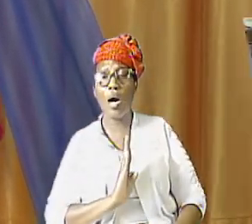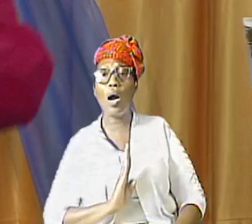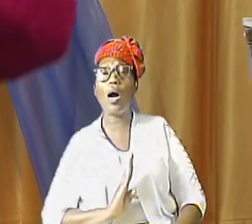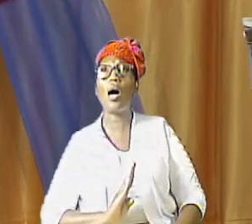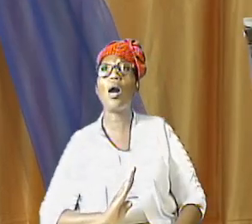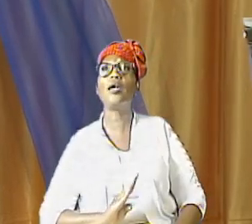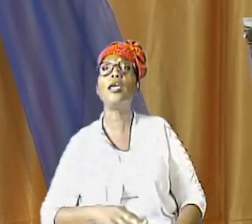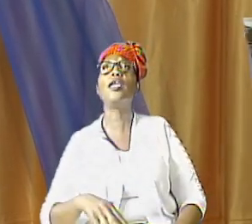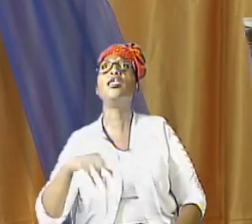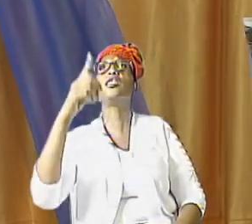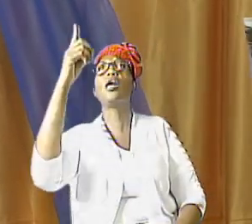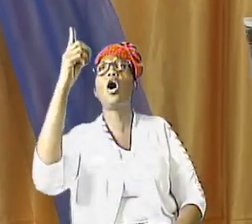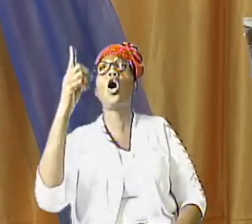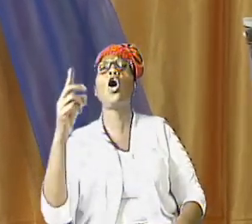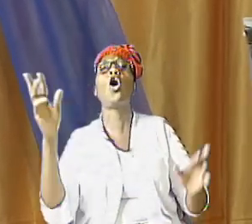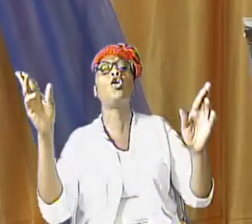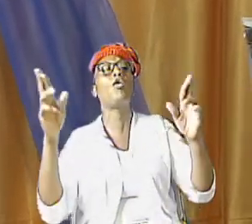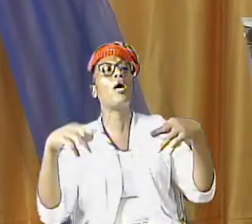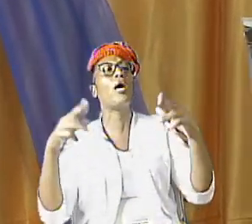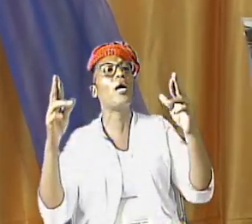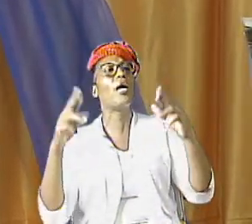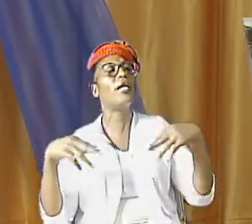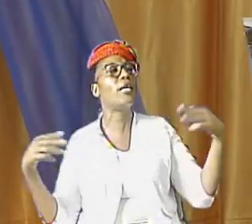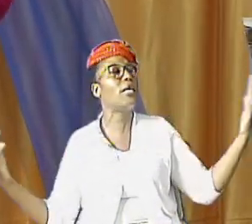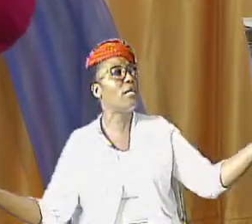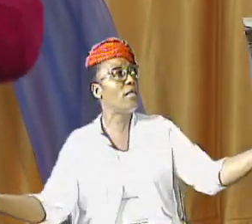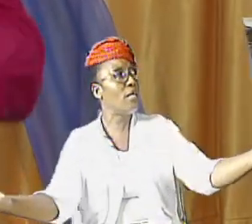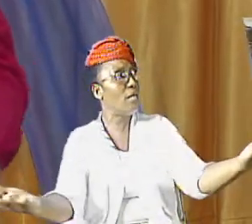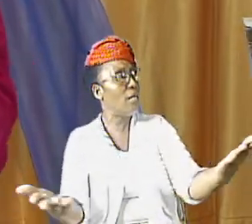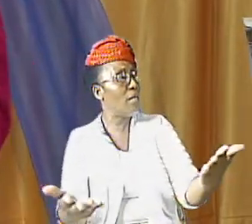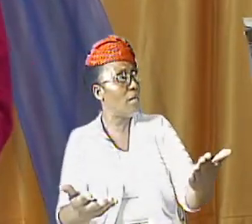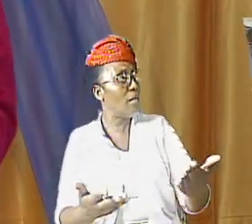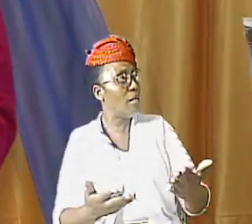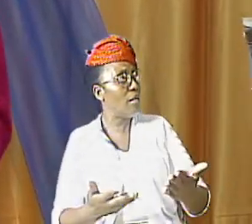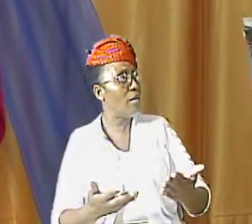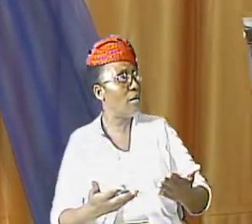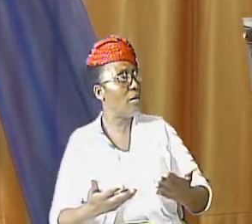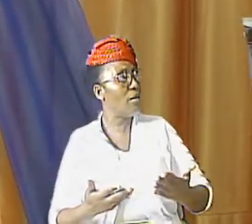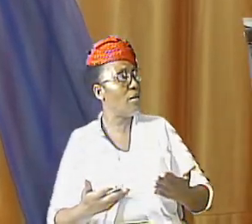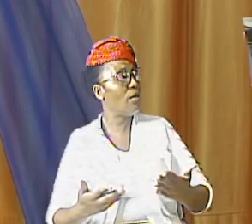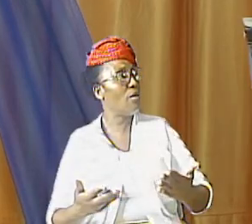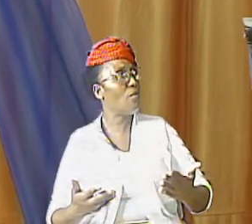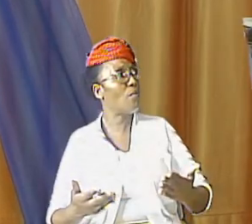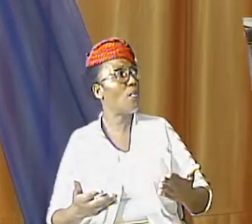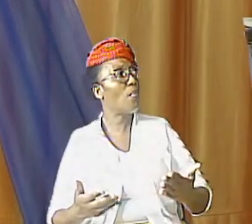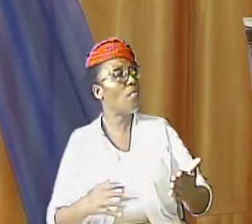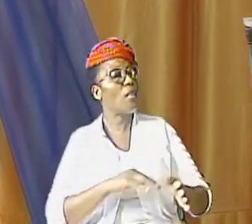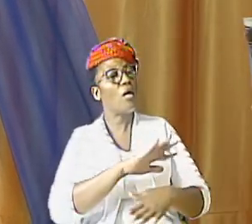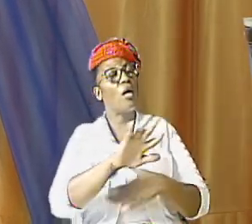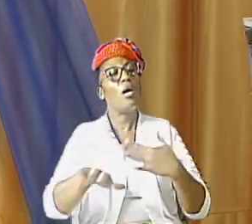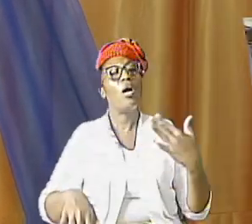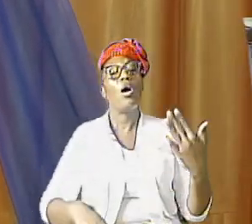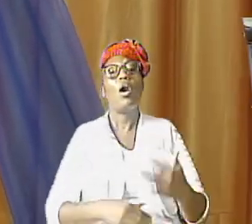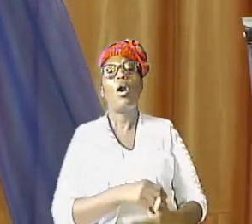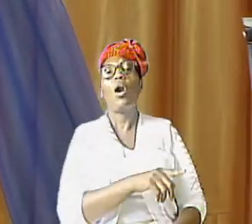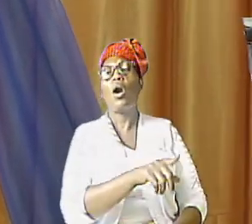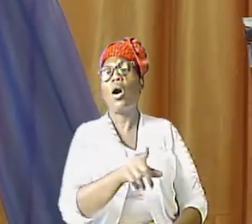for God is already here. All you got to do.